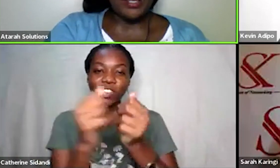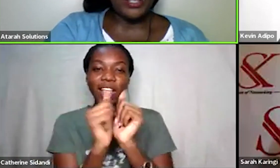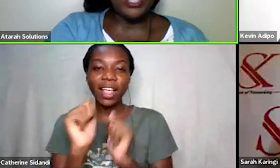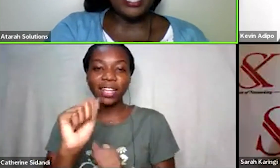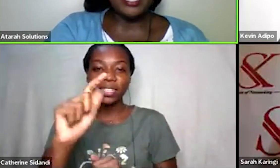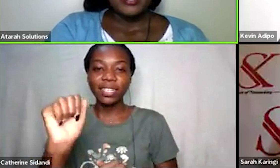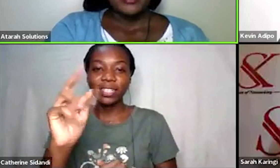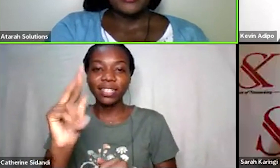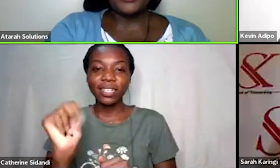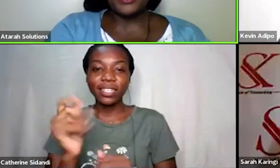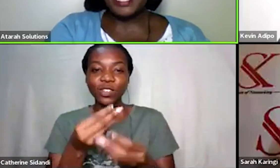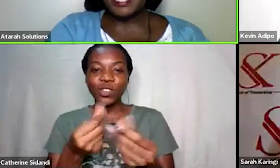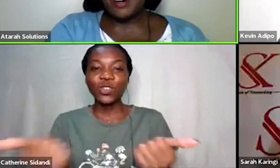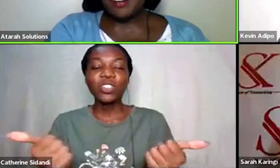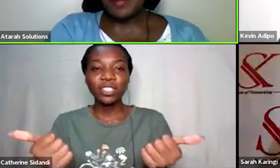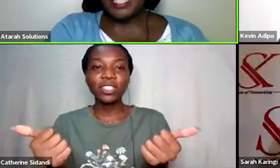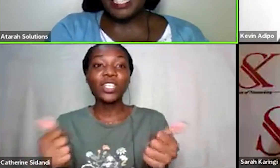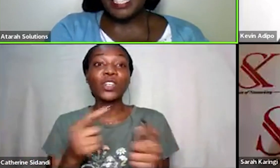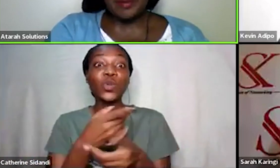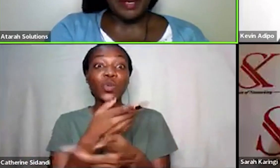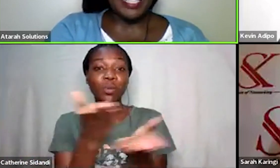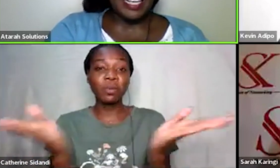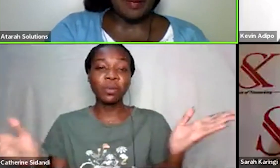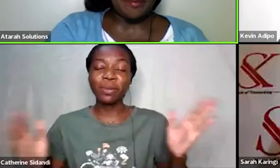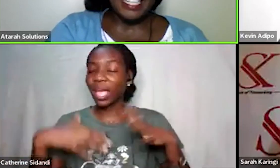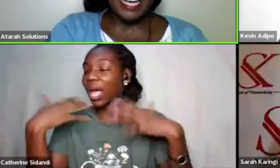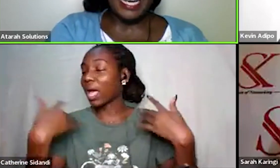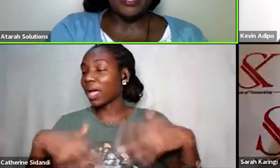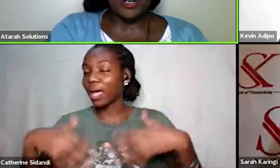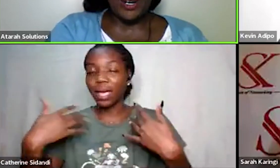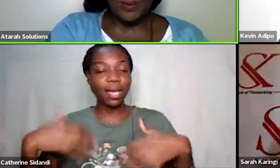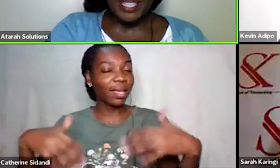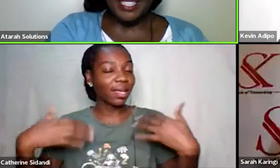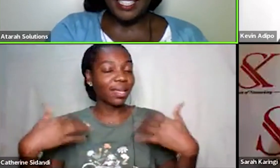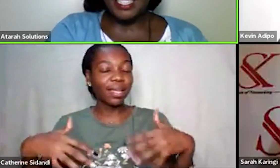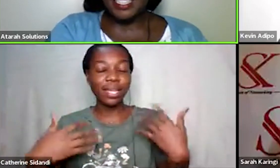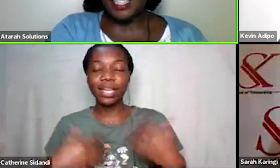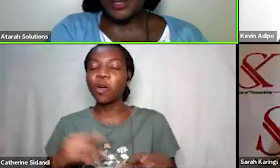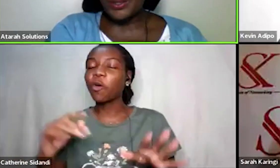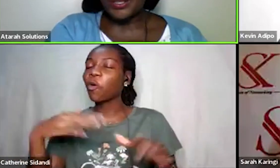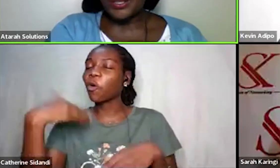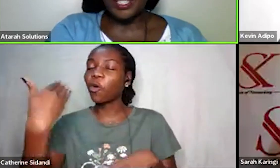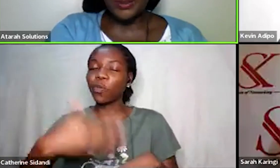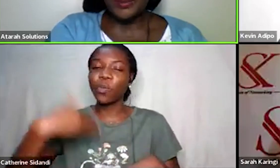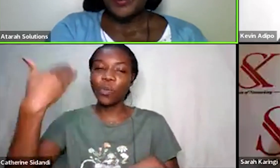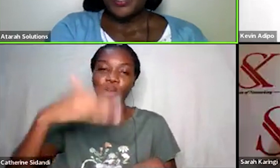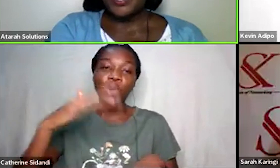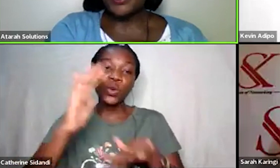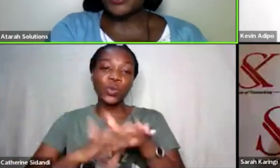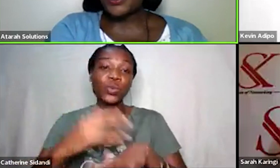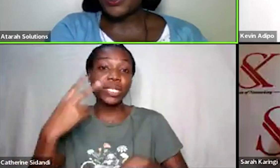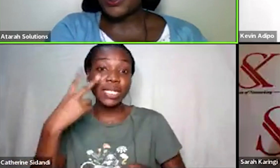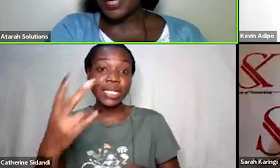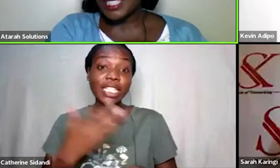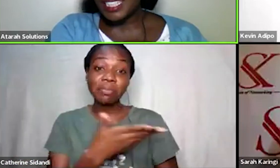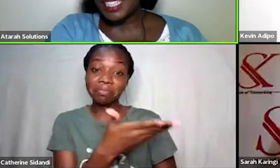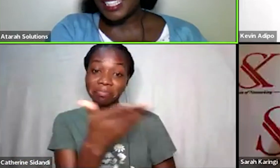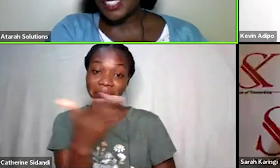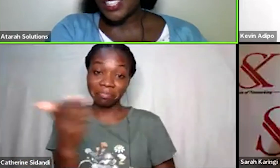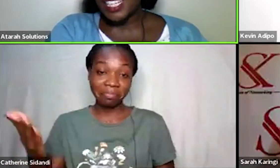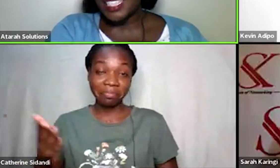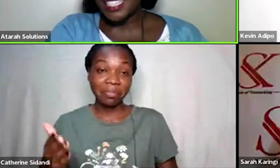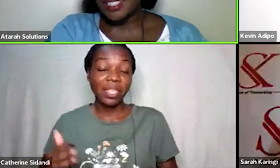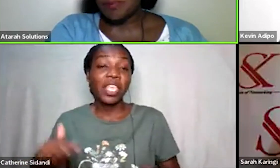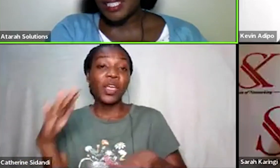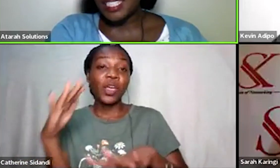Atara Solutions. You guys are amazing, amazing, amazing as always. It's good to see you. Good to see